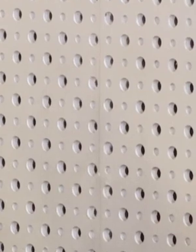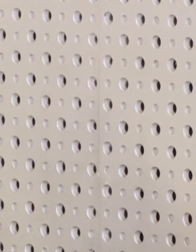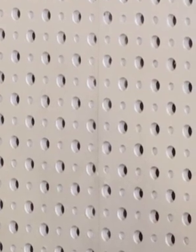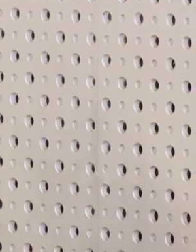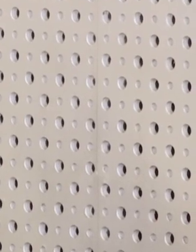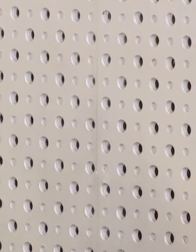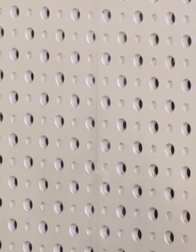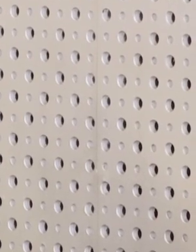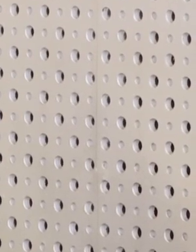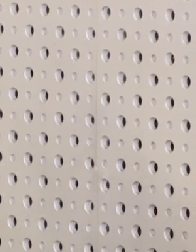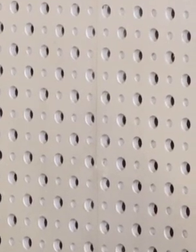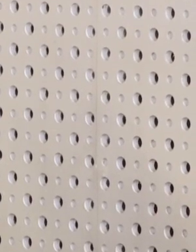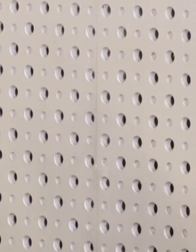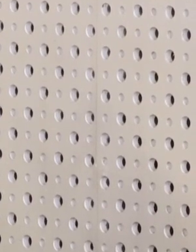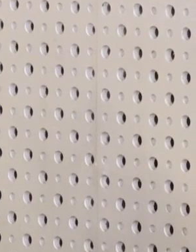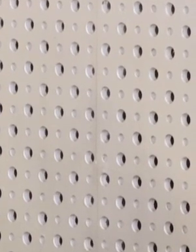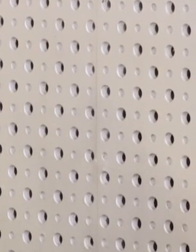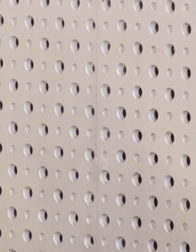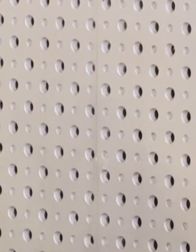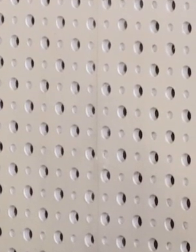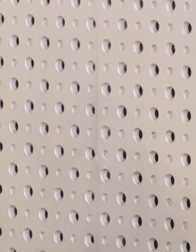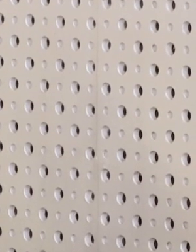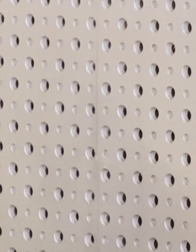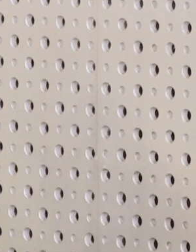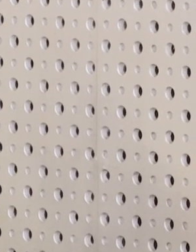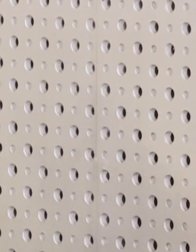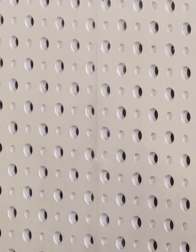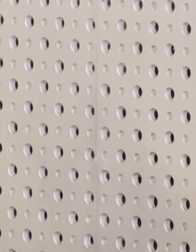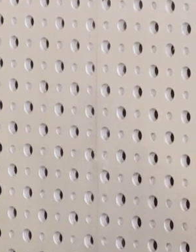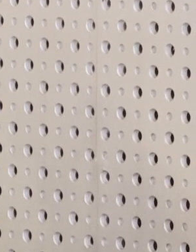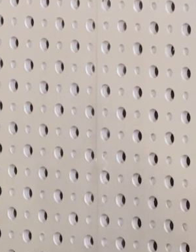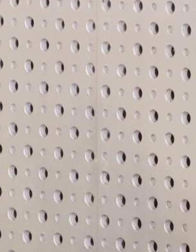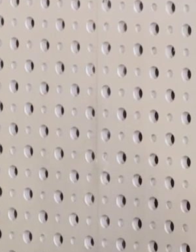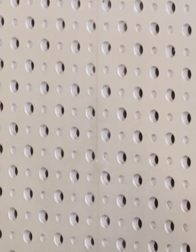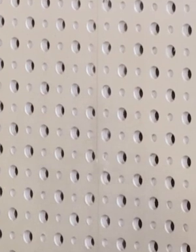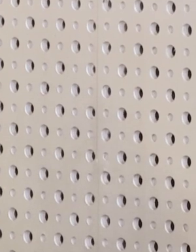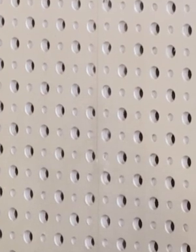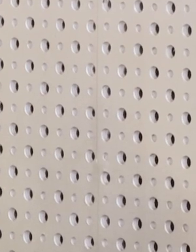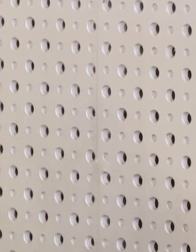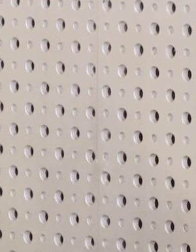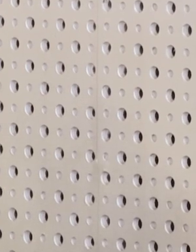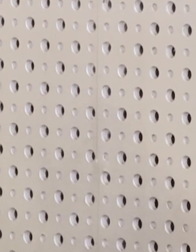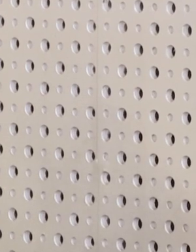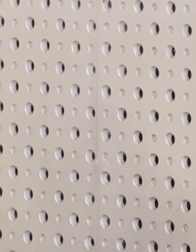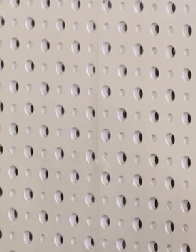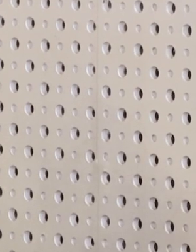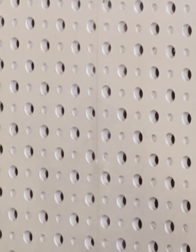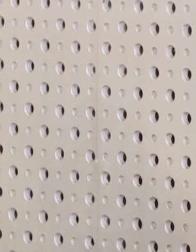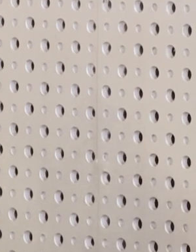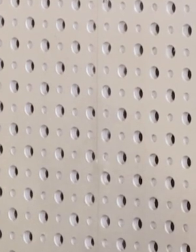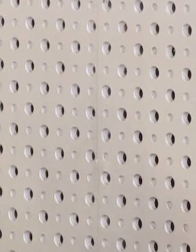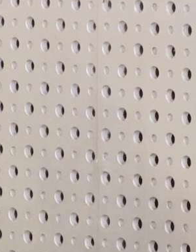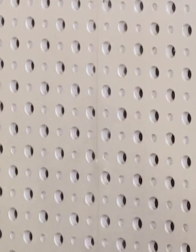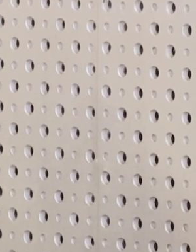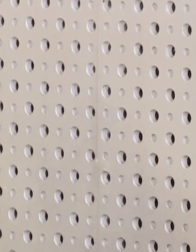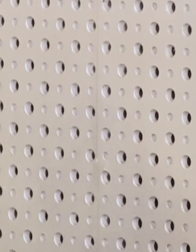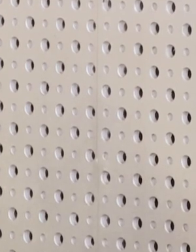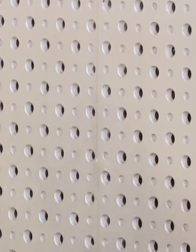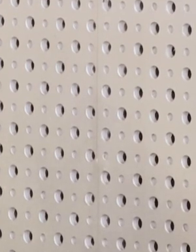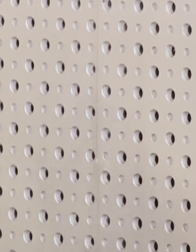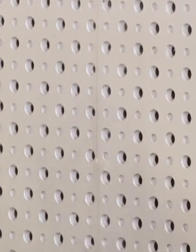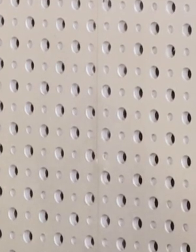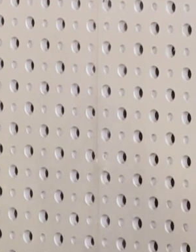And also they get another 3,500 rands for revolving credit, which they'll use at the pre-selected wholesalers. What is